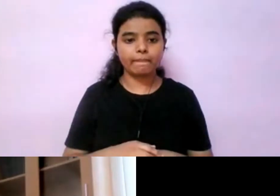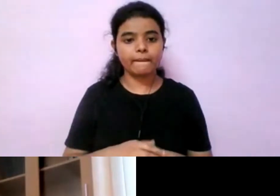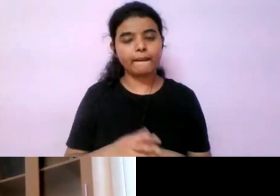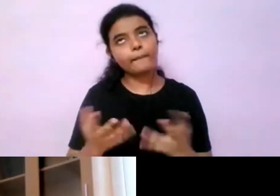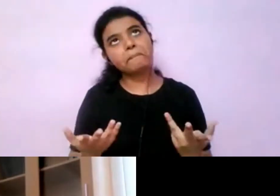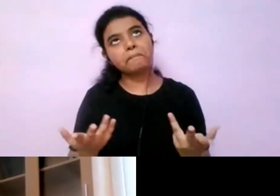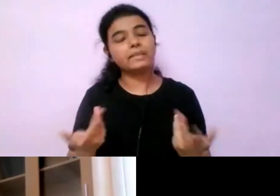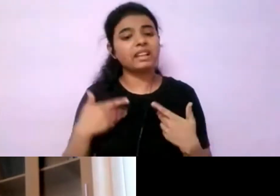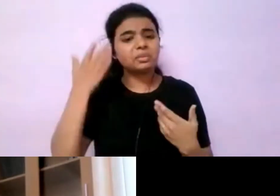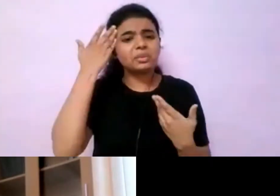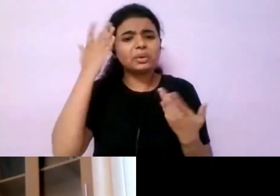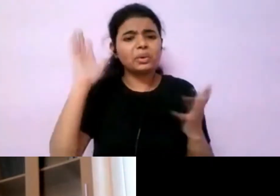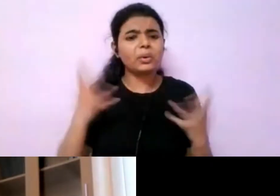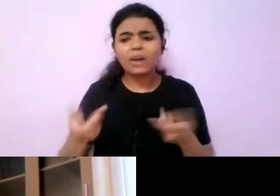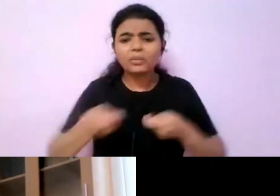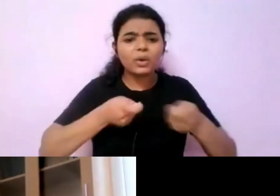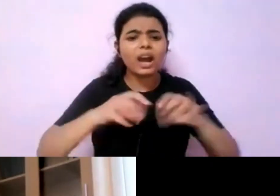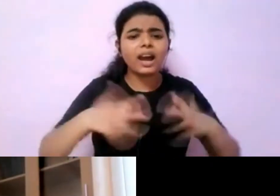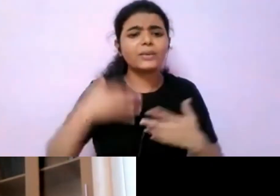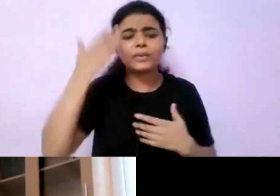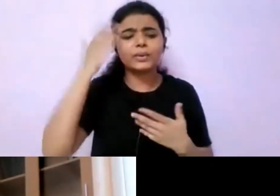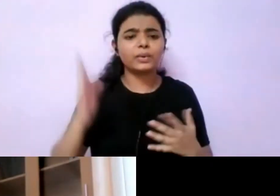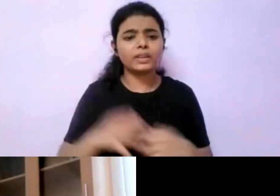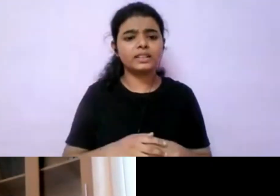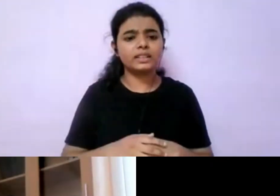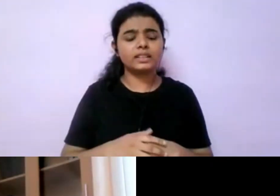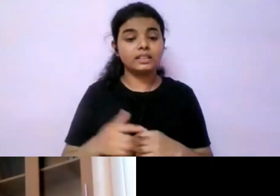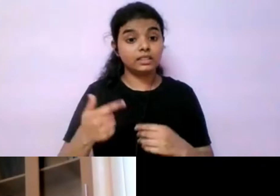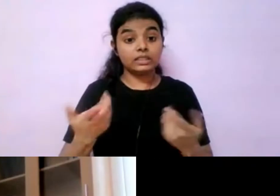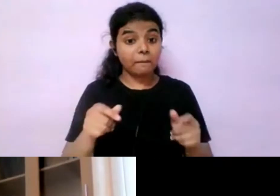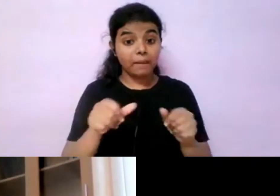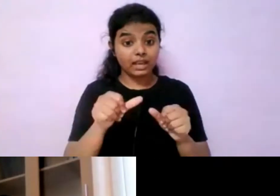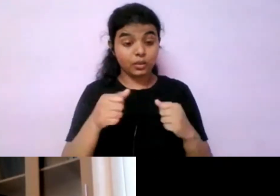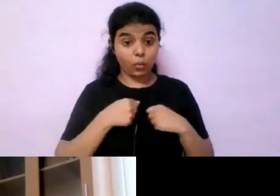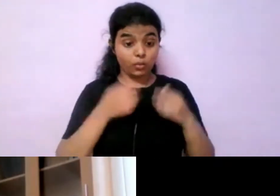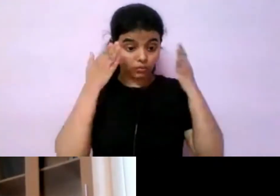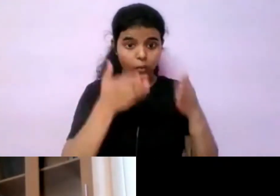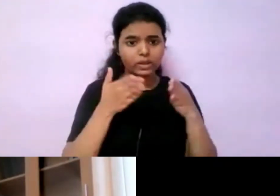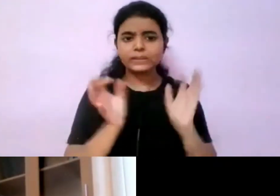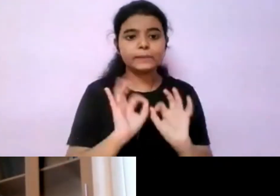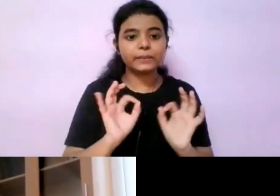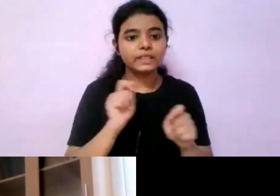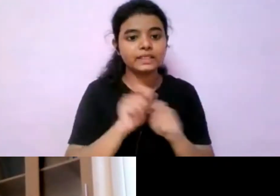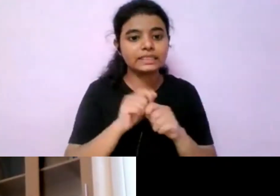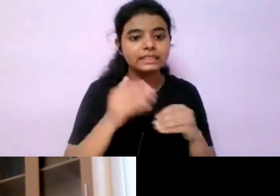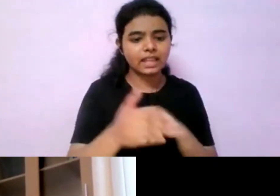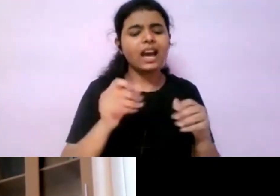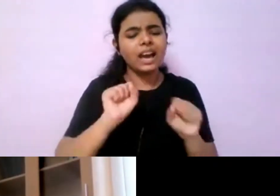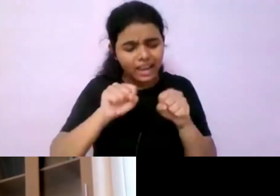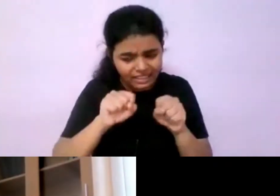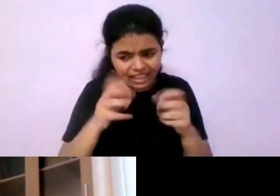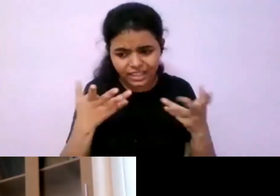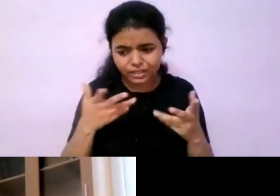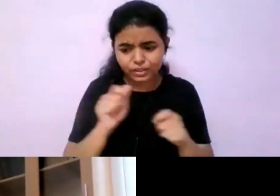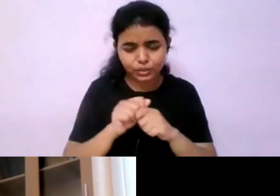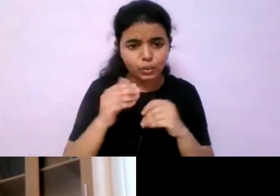I don't know how we deal with that because I'm not. It's not the area I work in, and I